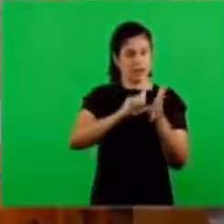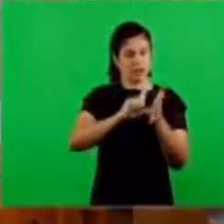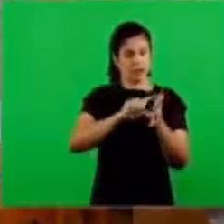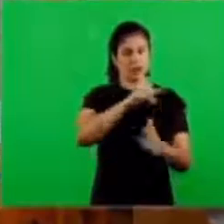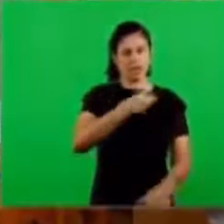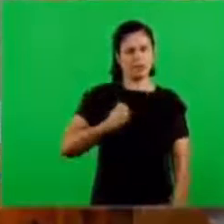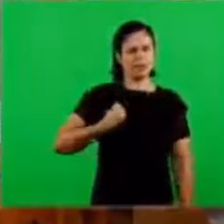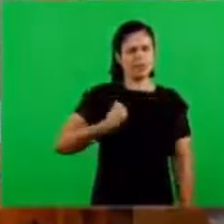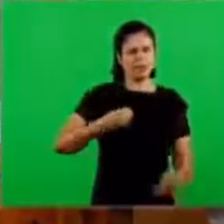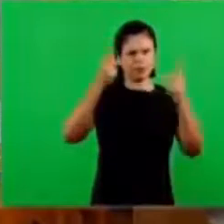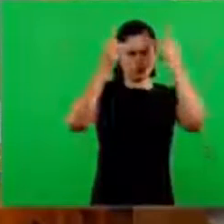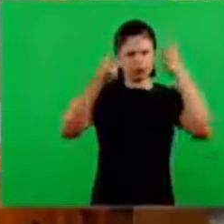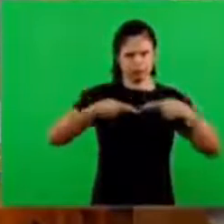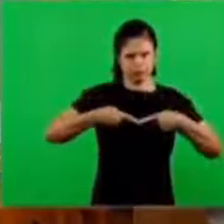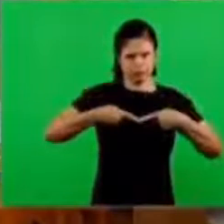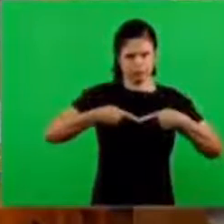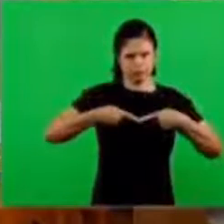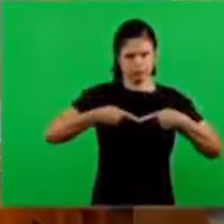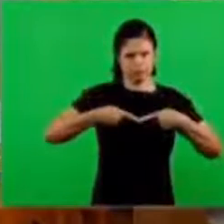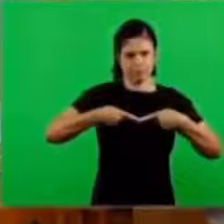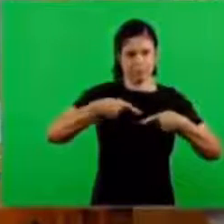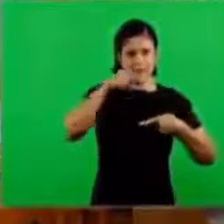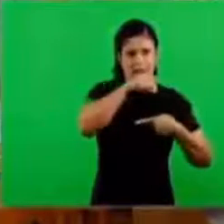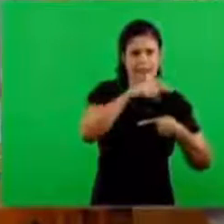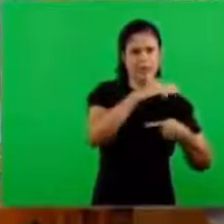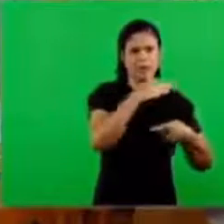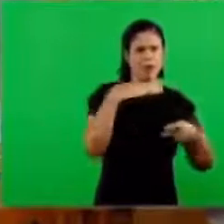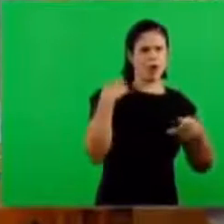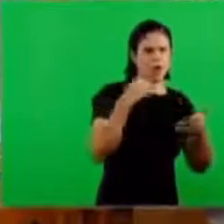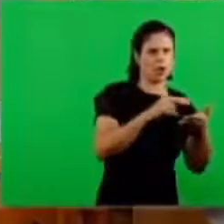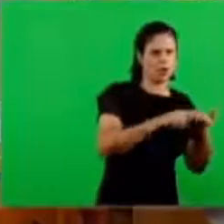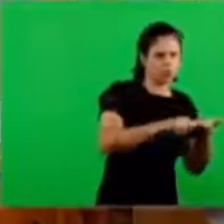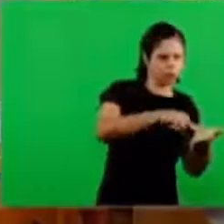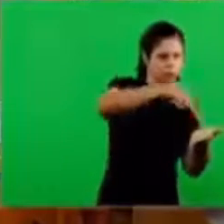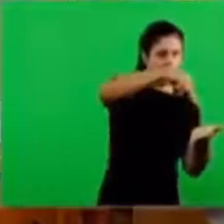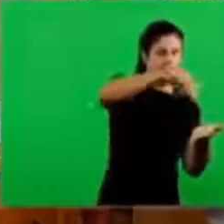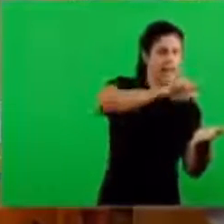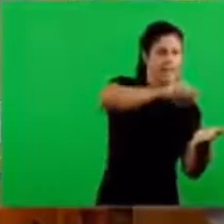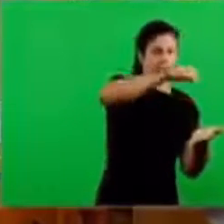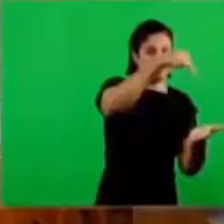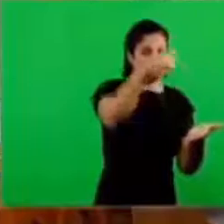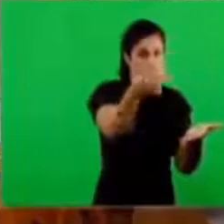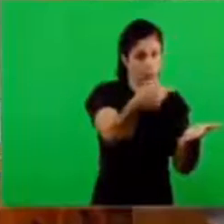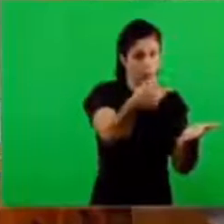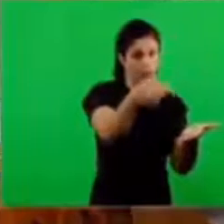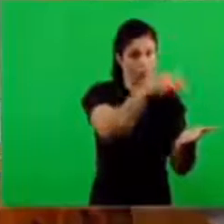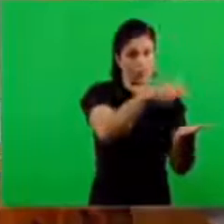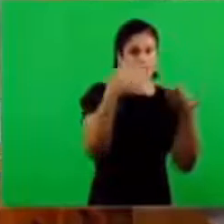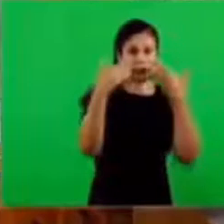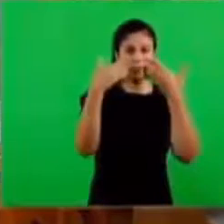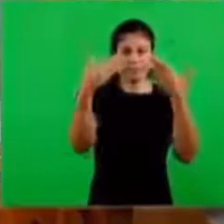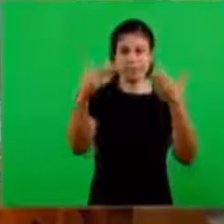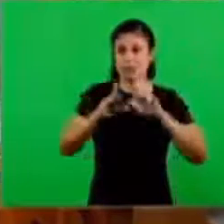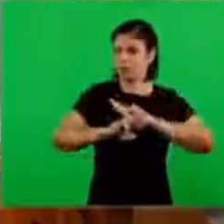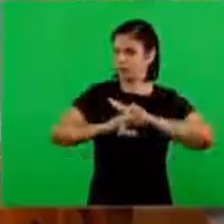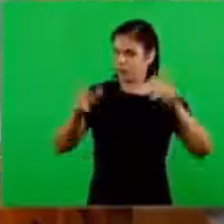presence. And after the resurrection, he became to reveal himself, not with the same physical